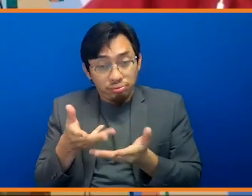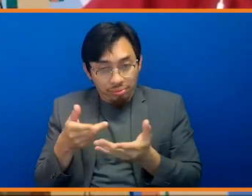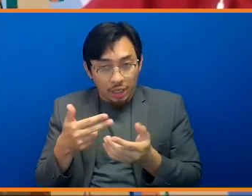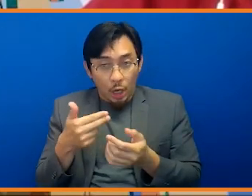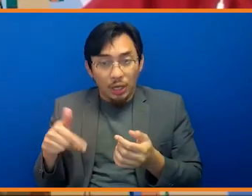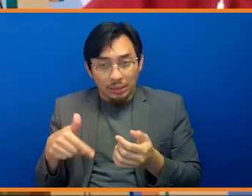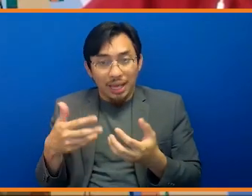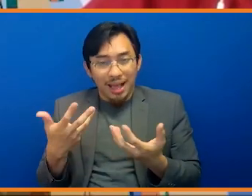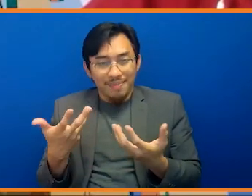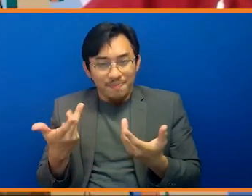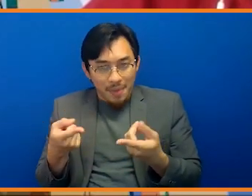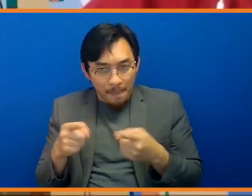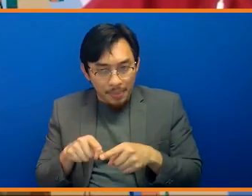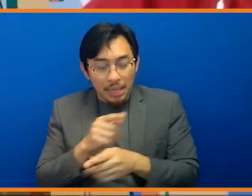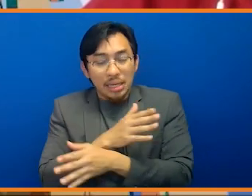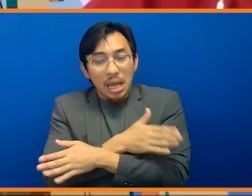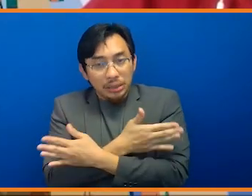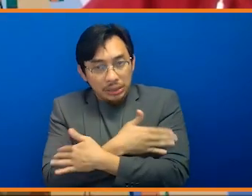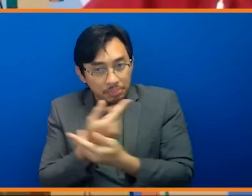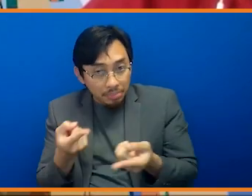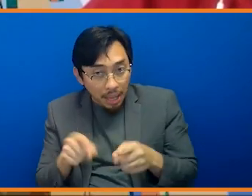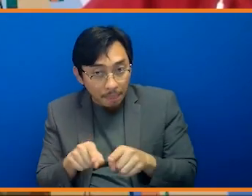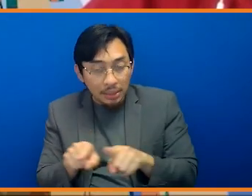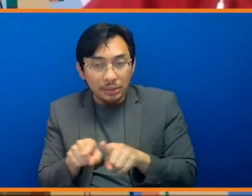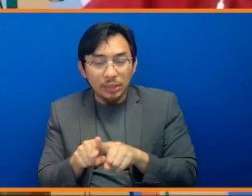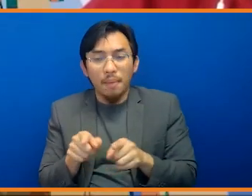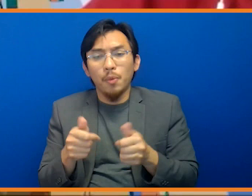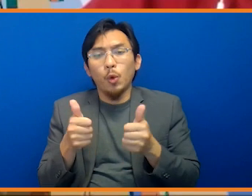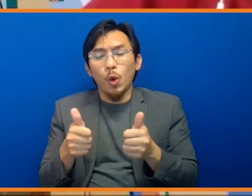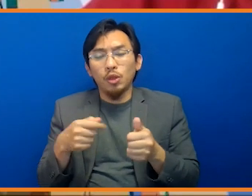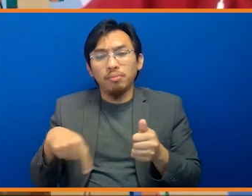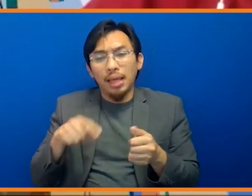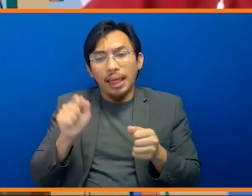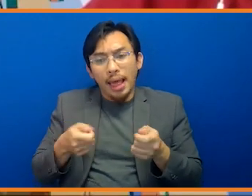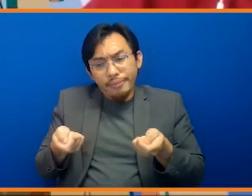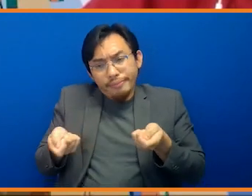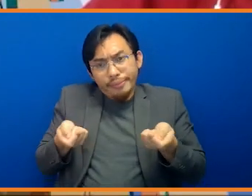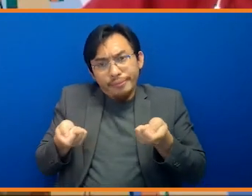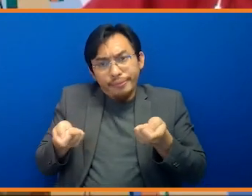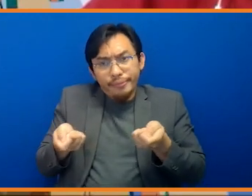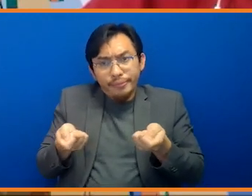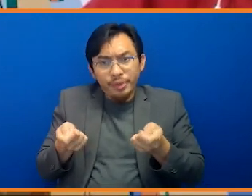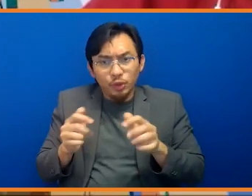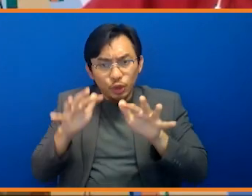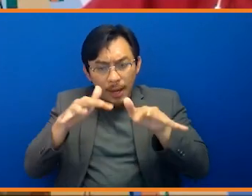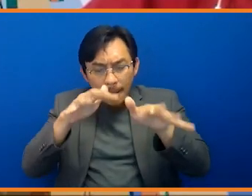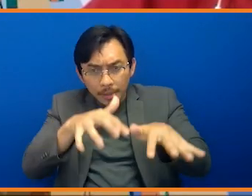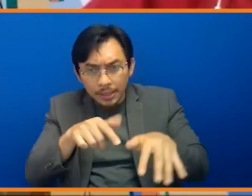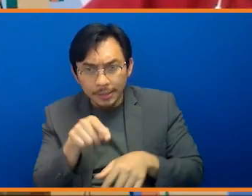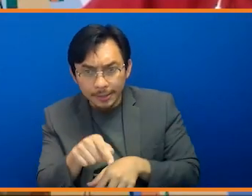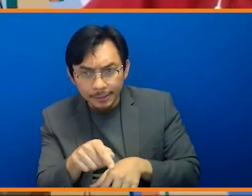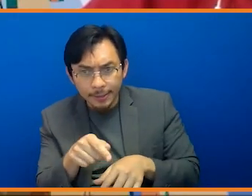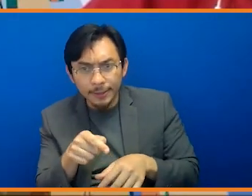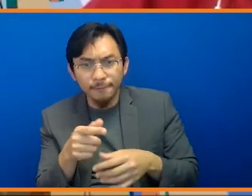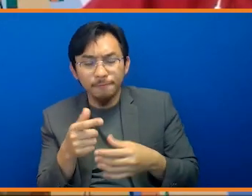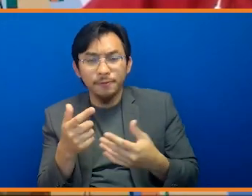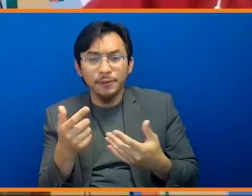to the earthquake as well, and we measure to the tsunami, and